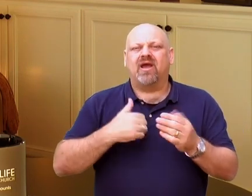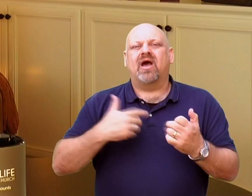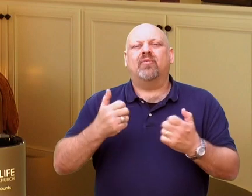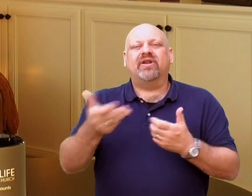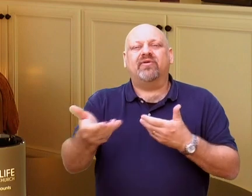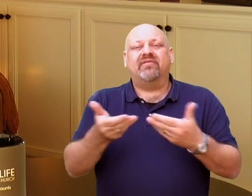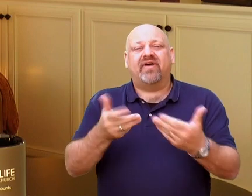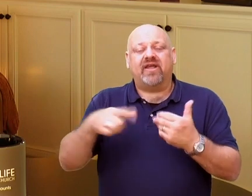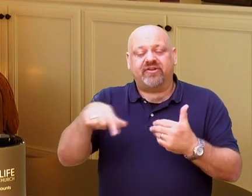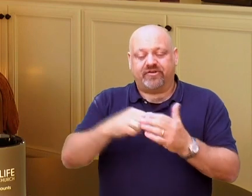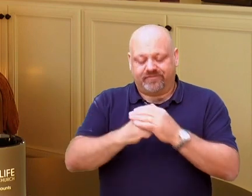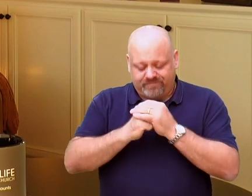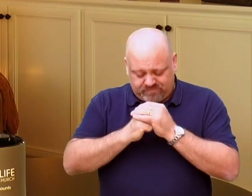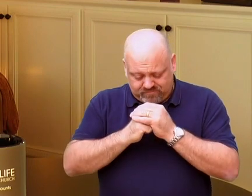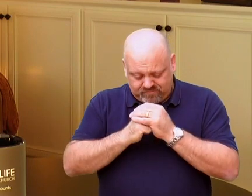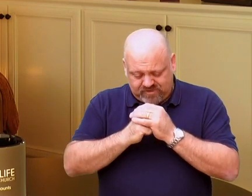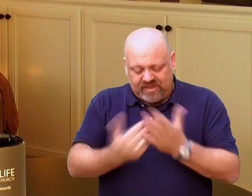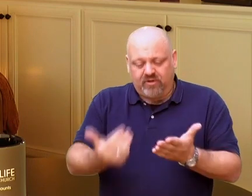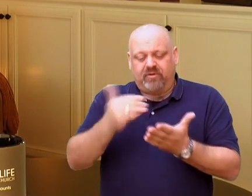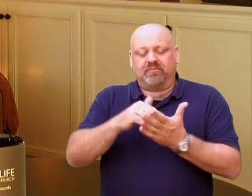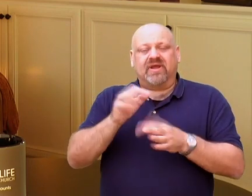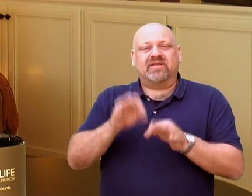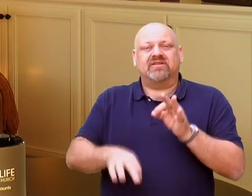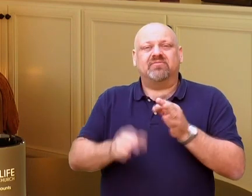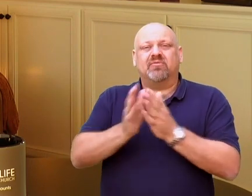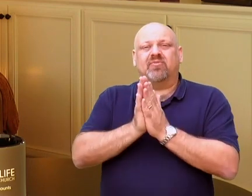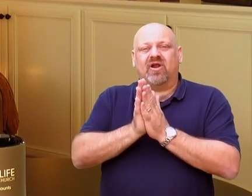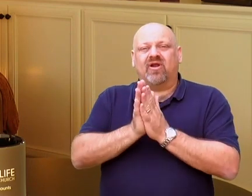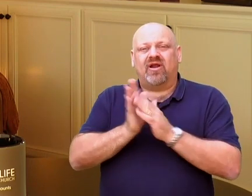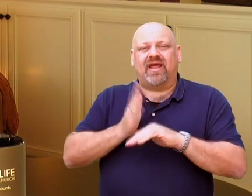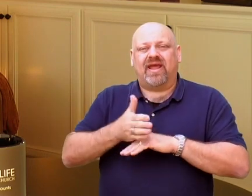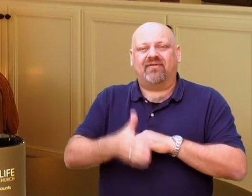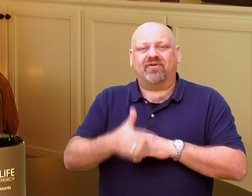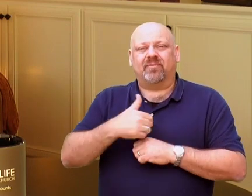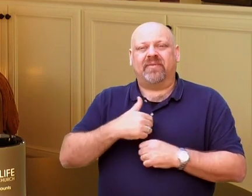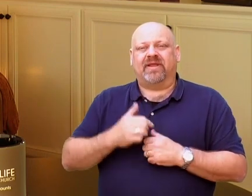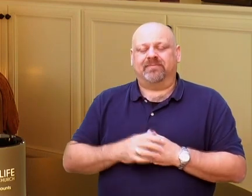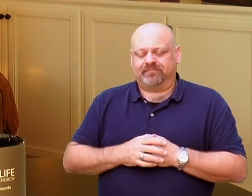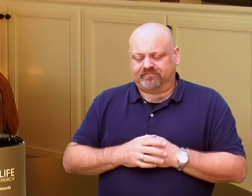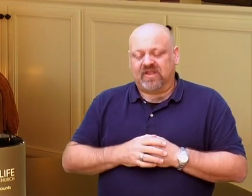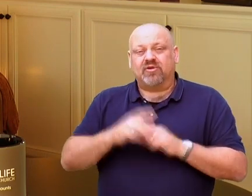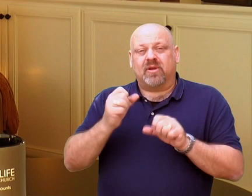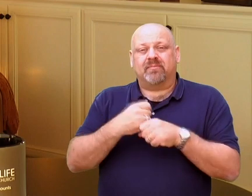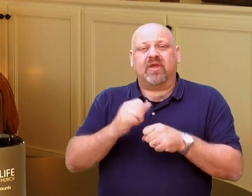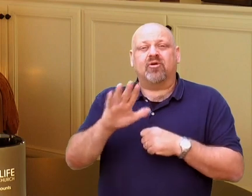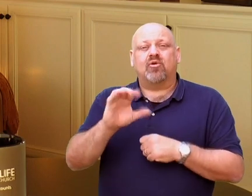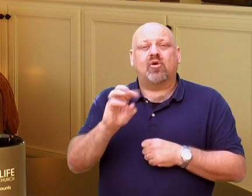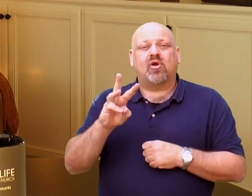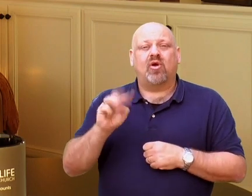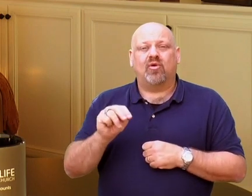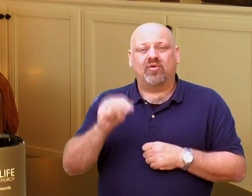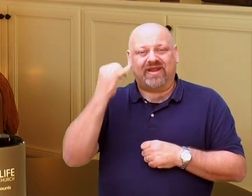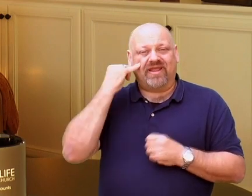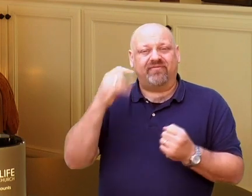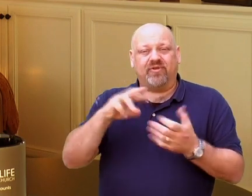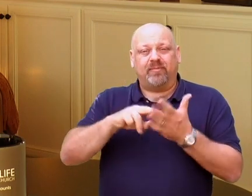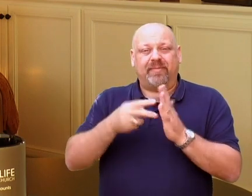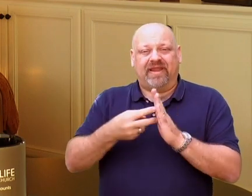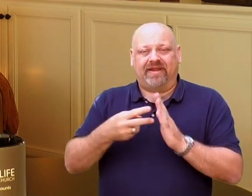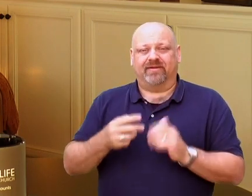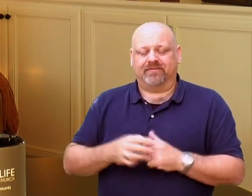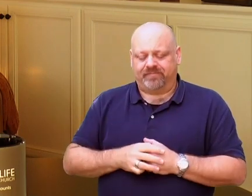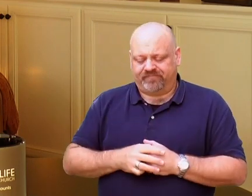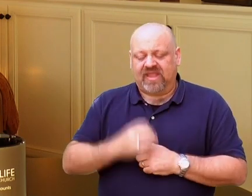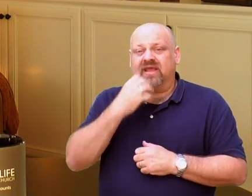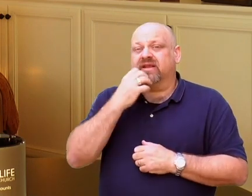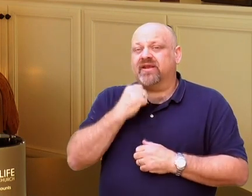direction, then I want to invite you to bow your head and repeat this simple prayer after me. You can make it your own if